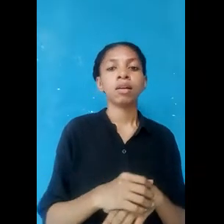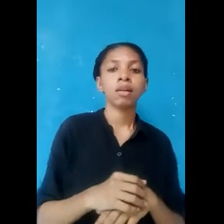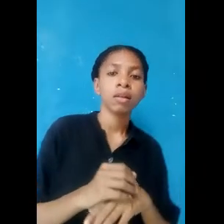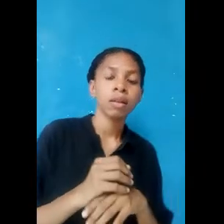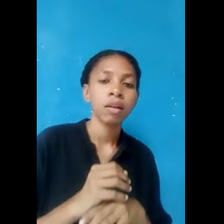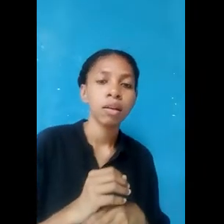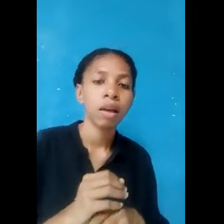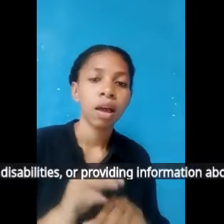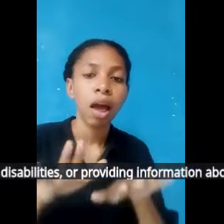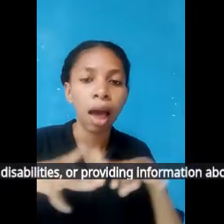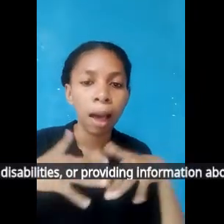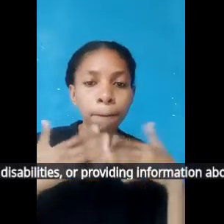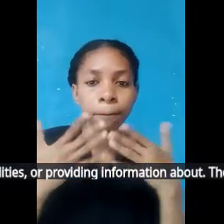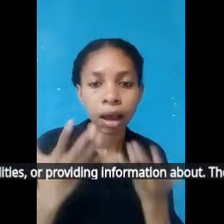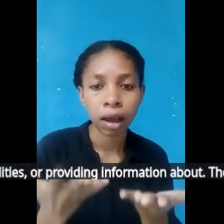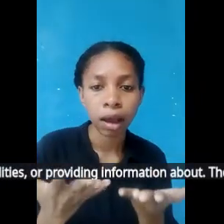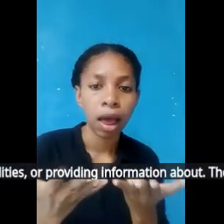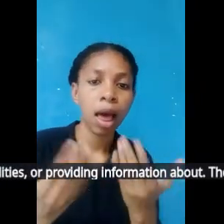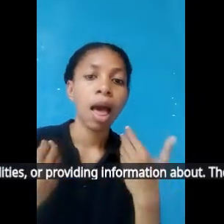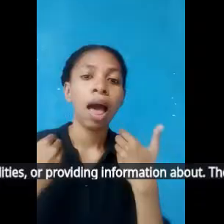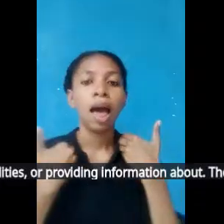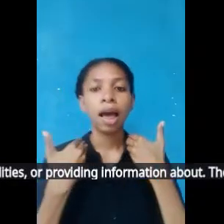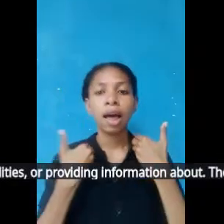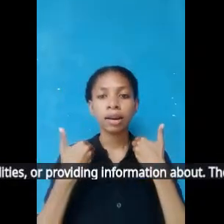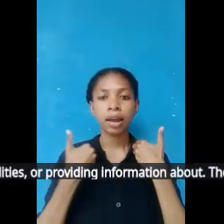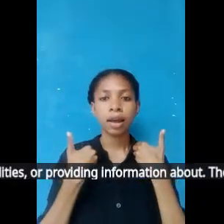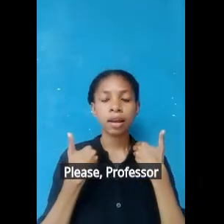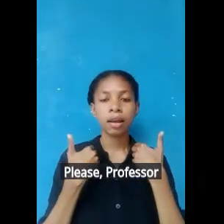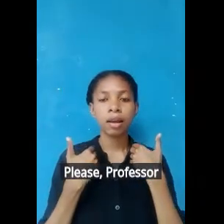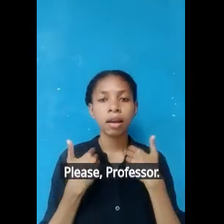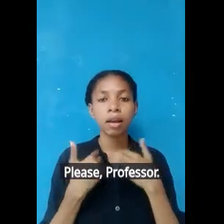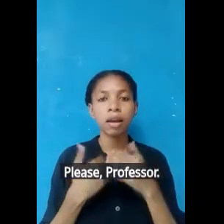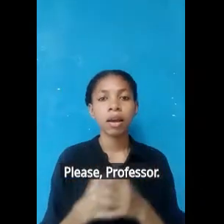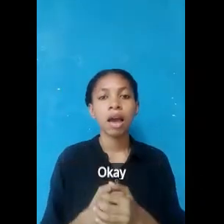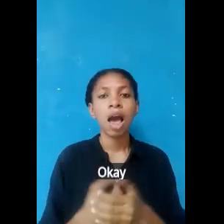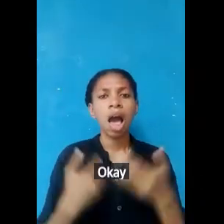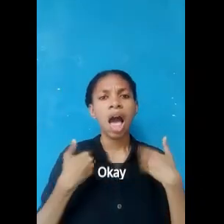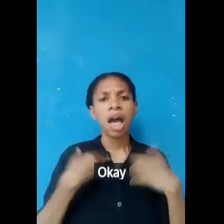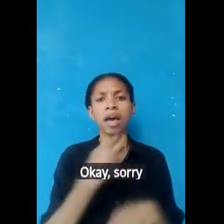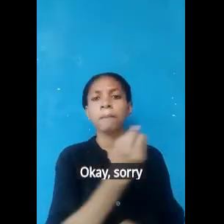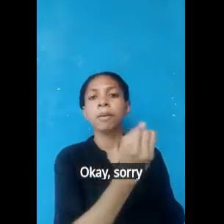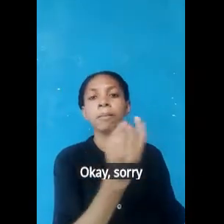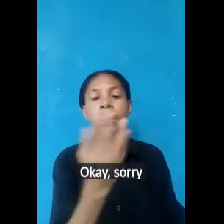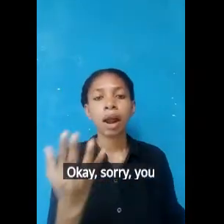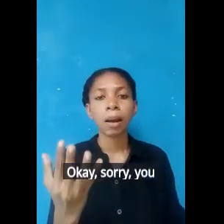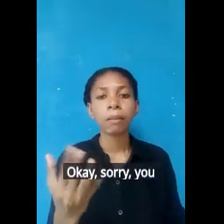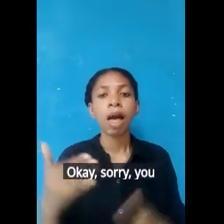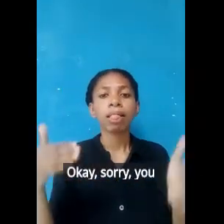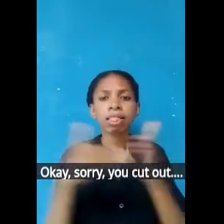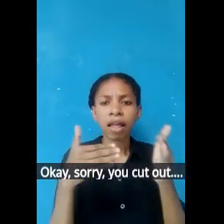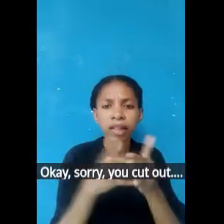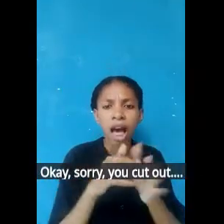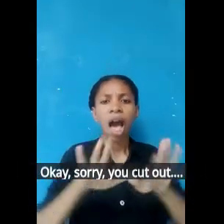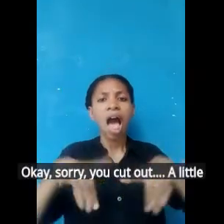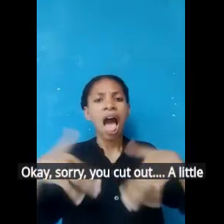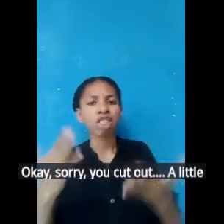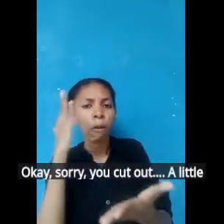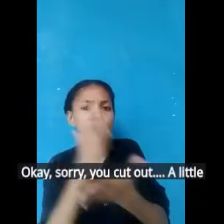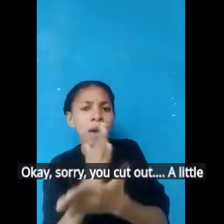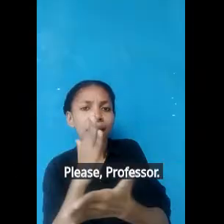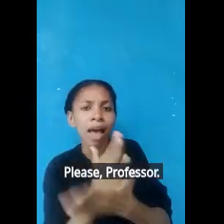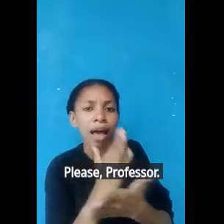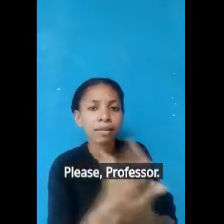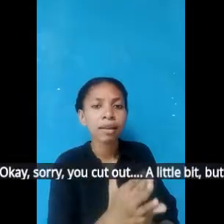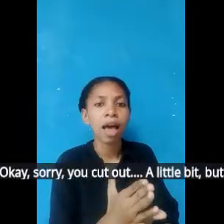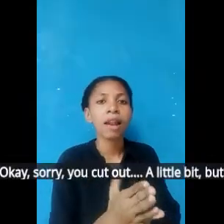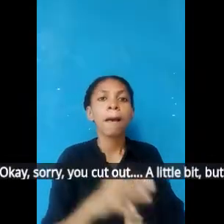disabilities themselves? Please, Professor. Okay. Sorry, you cut out a little bit, but